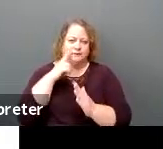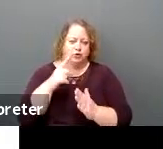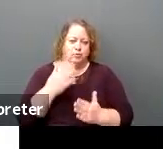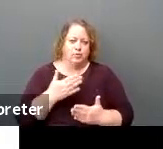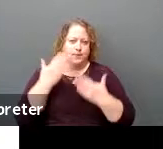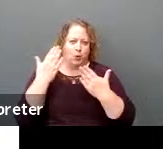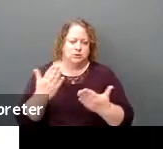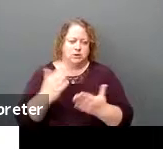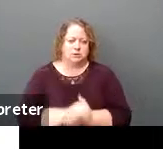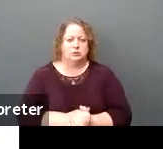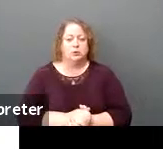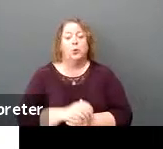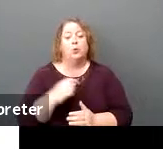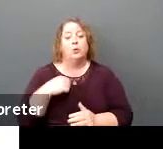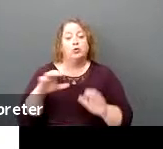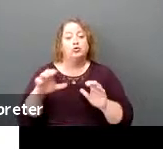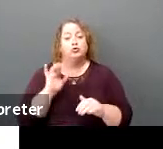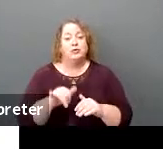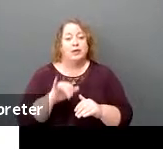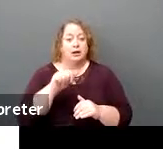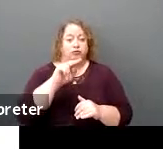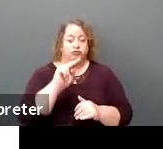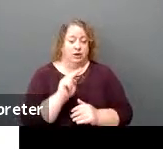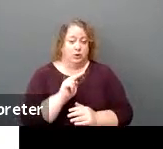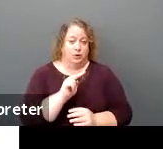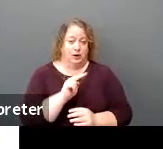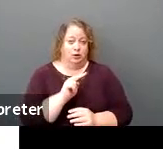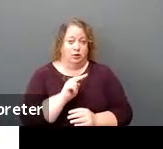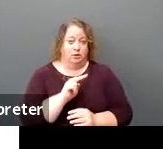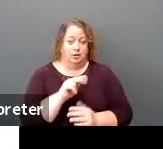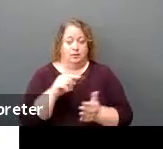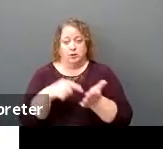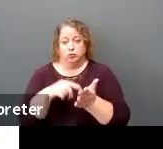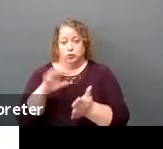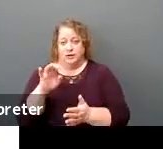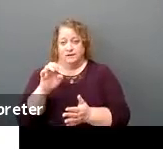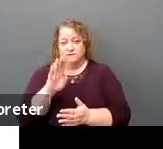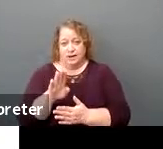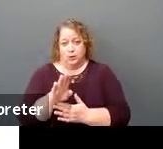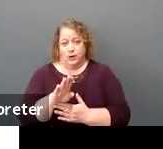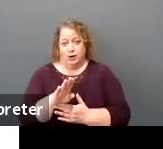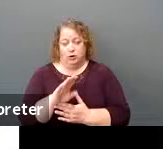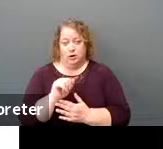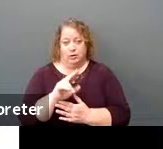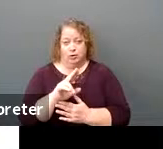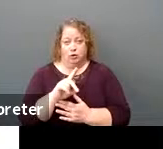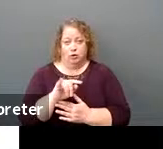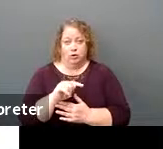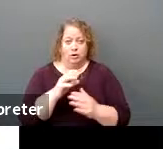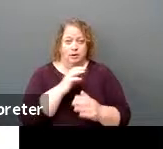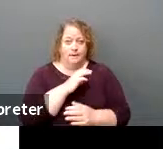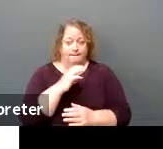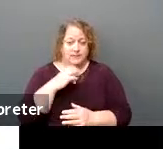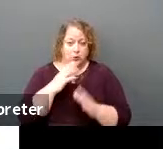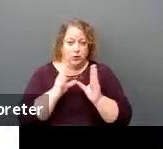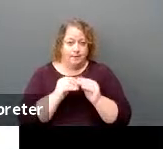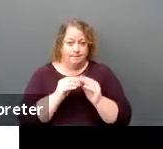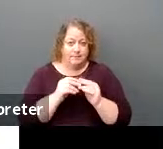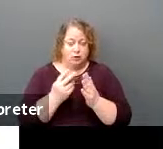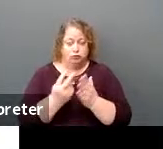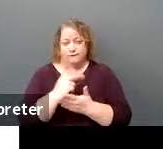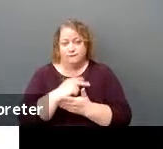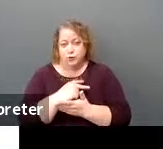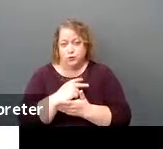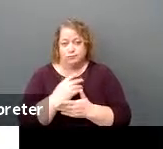be. So we would do that request for proposals in January, have it due in February. The audit committee would meet,